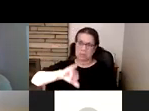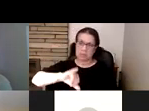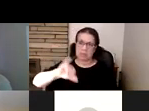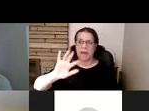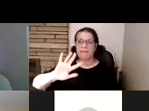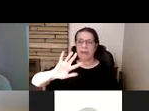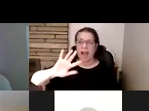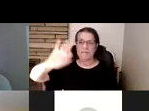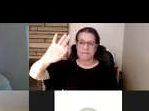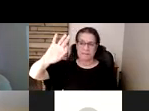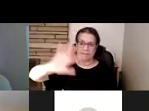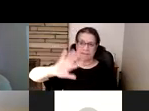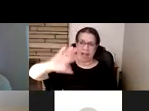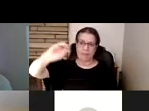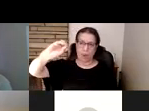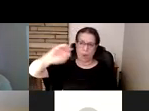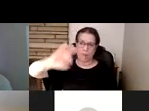to those buttons.